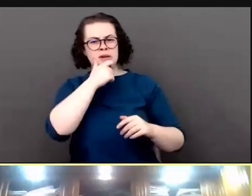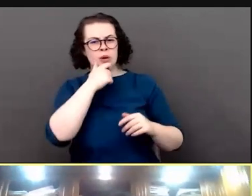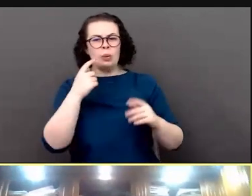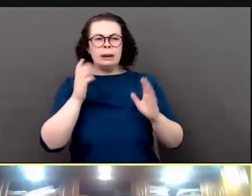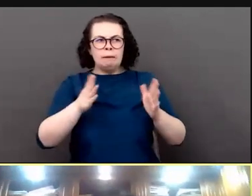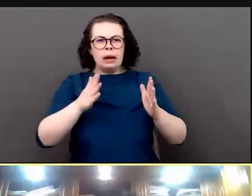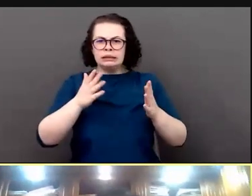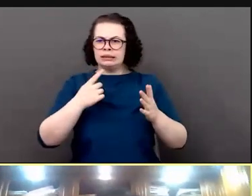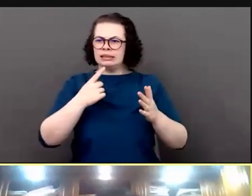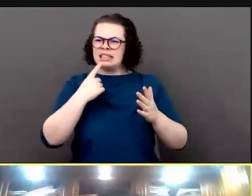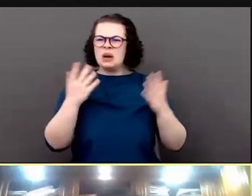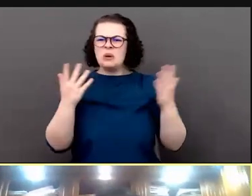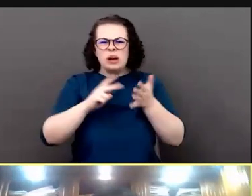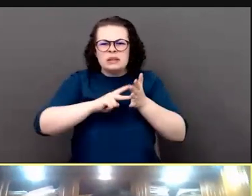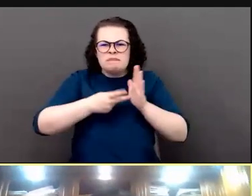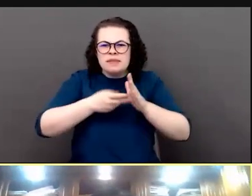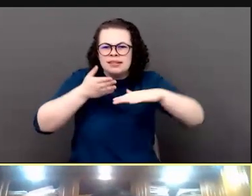accessibility, and